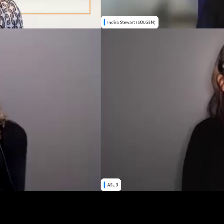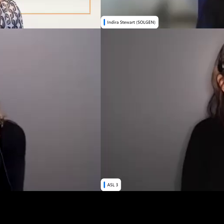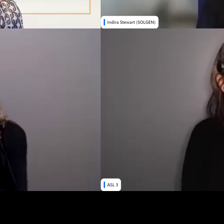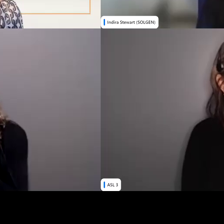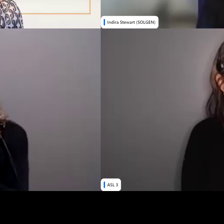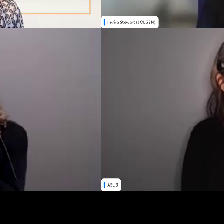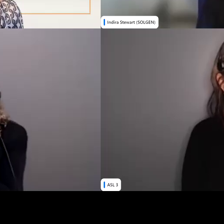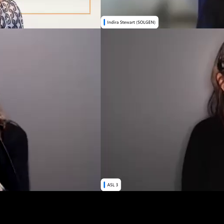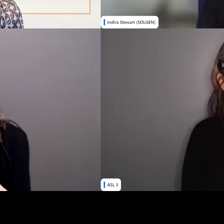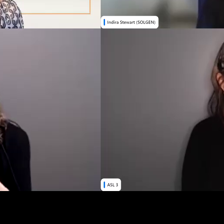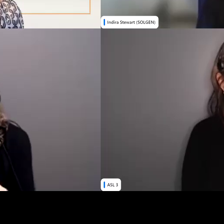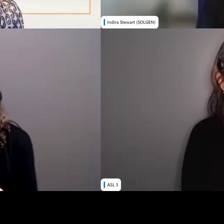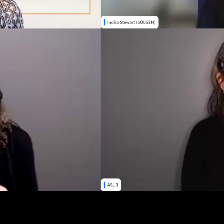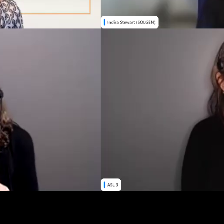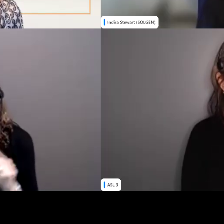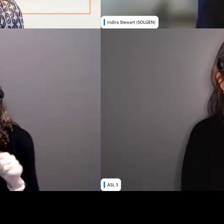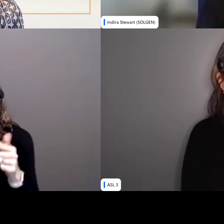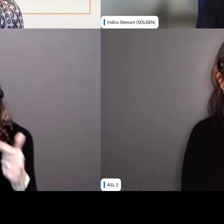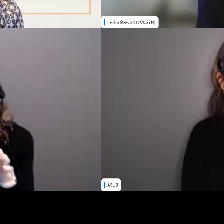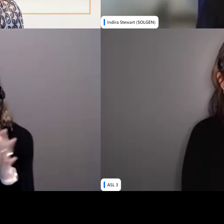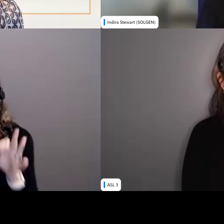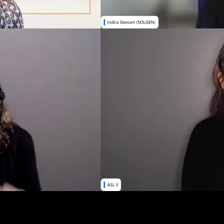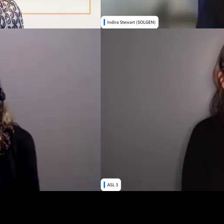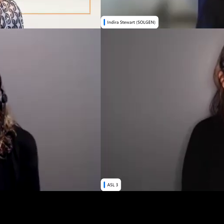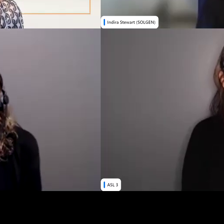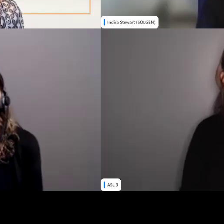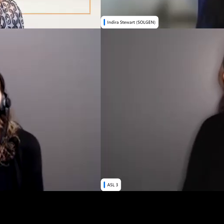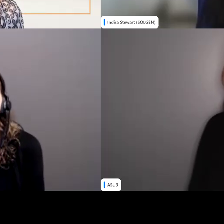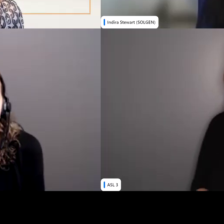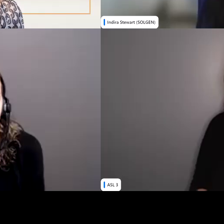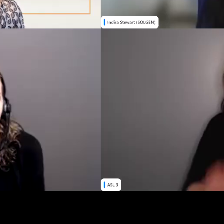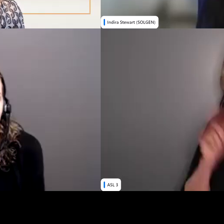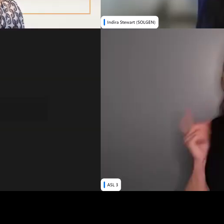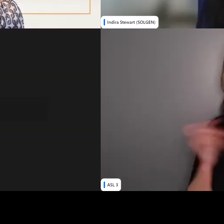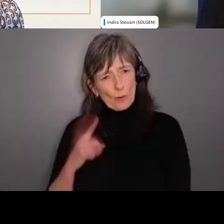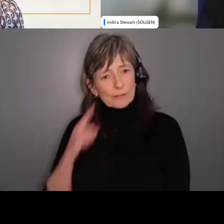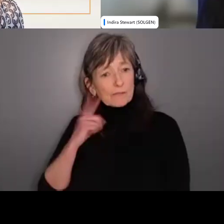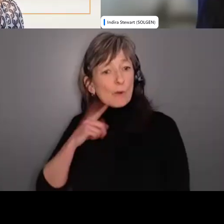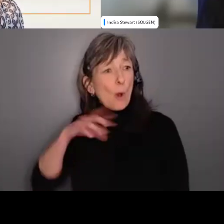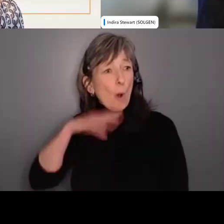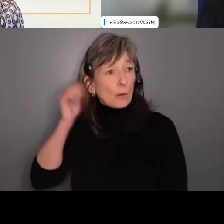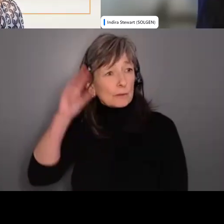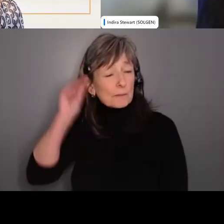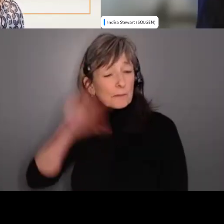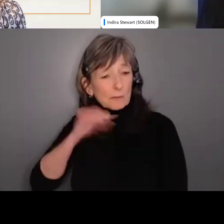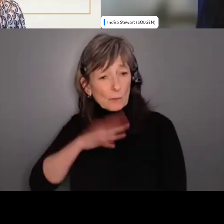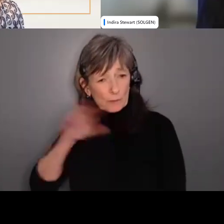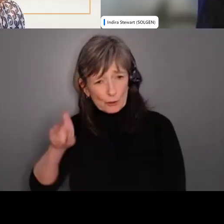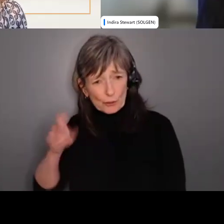profile published of those who commit suicide of older women and men? And I'm not sure if that's part